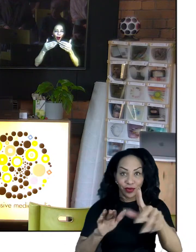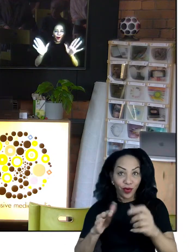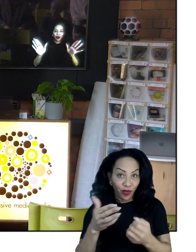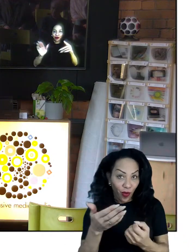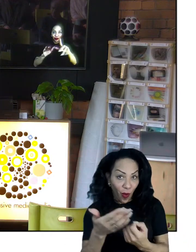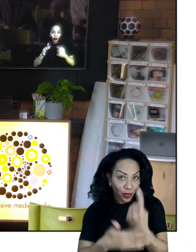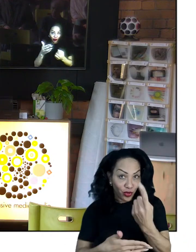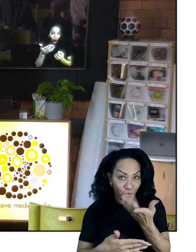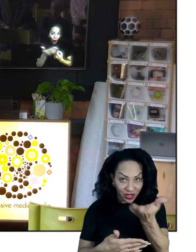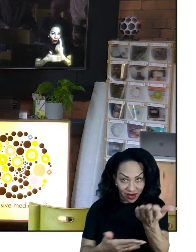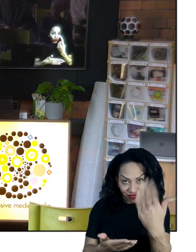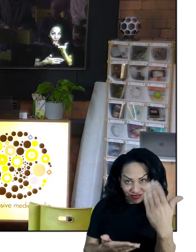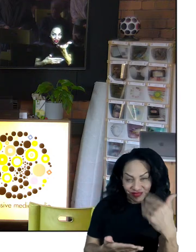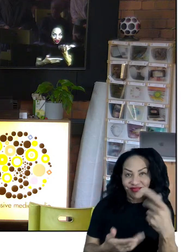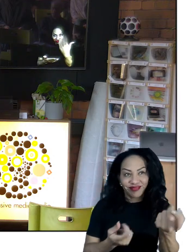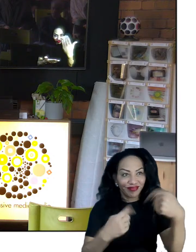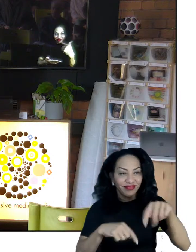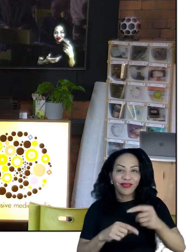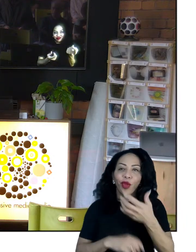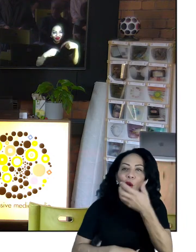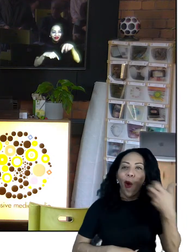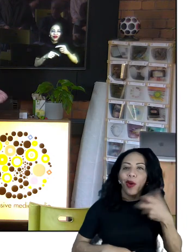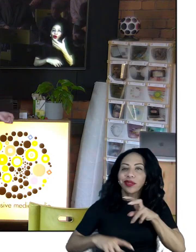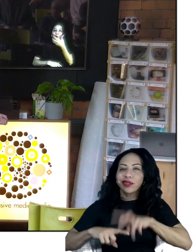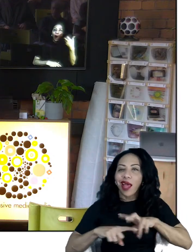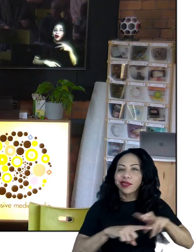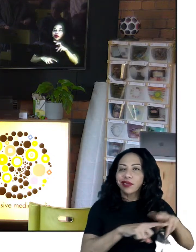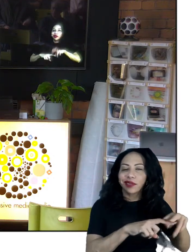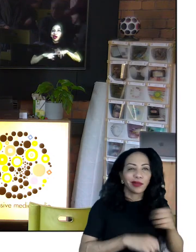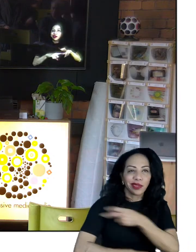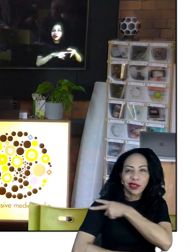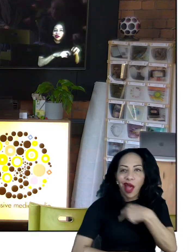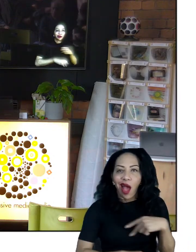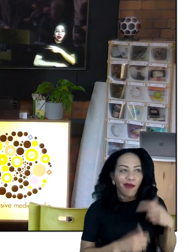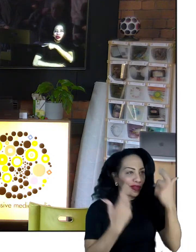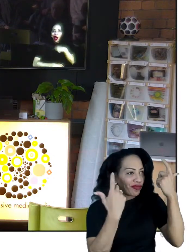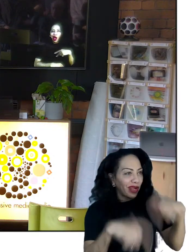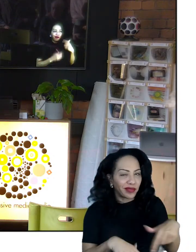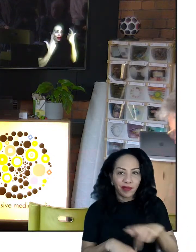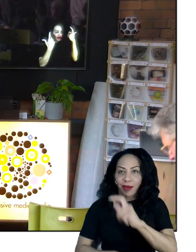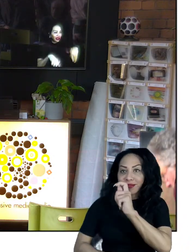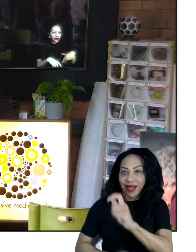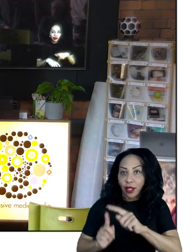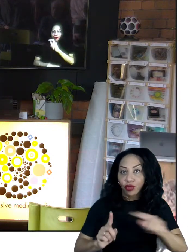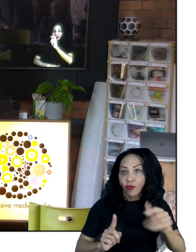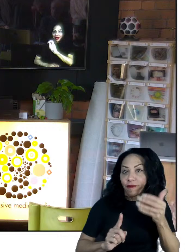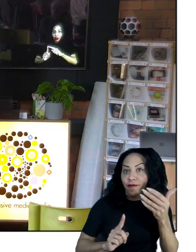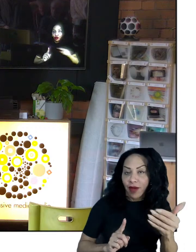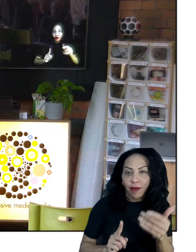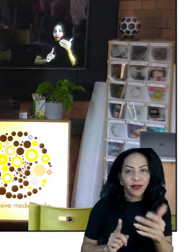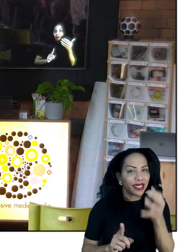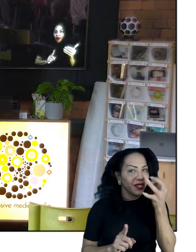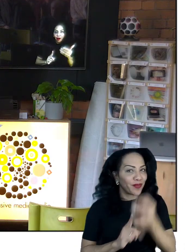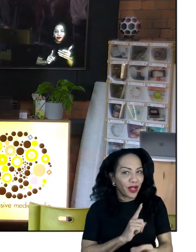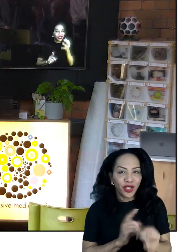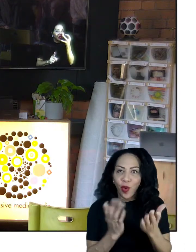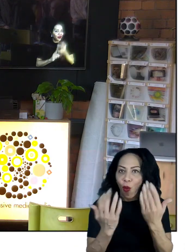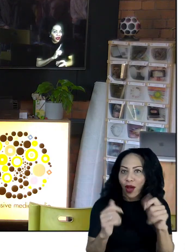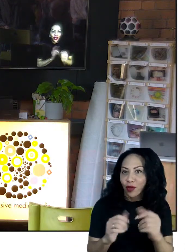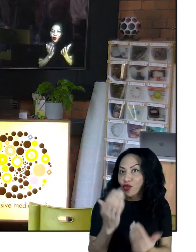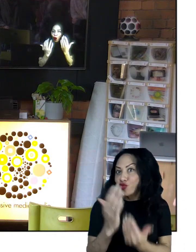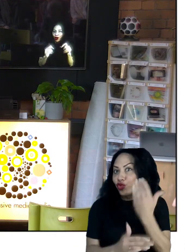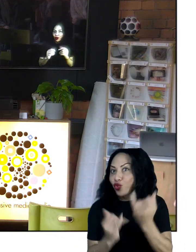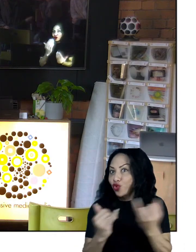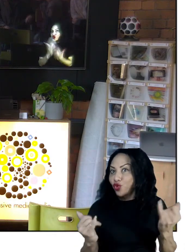time in our space by hot desking alongside our residents and staff from 10 a.m. to 5 p.m. Especially big welcome to anyone who's new to the studio. Can anyone who's